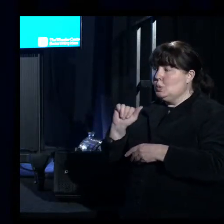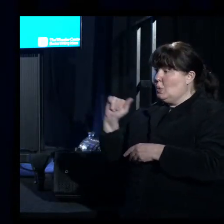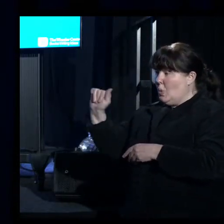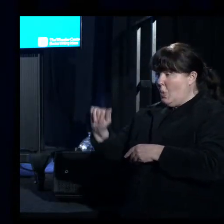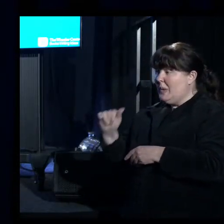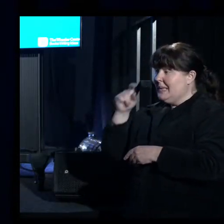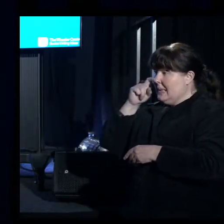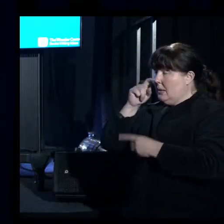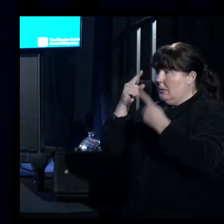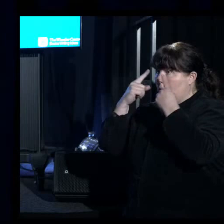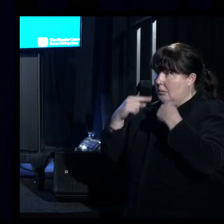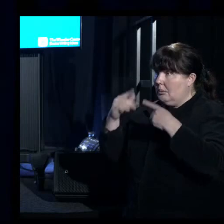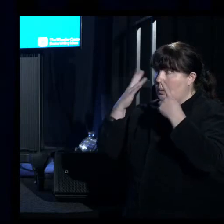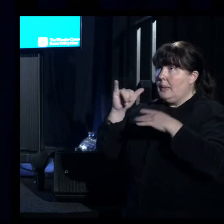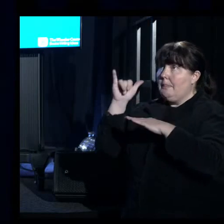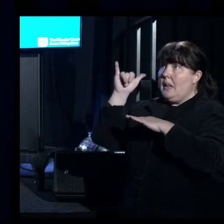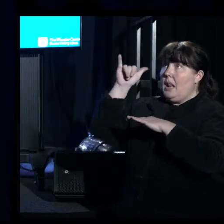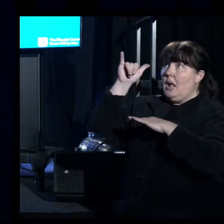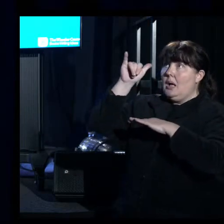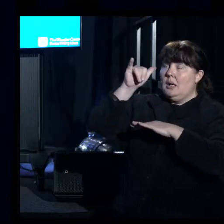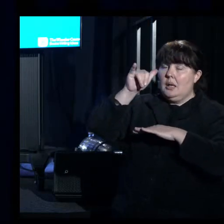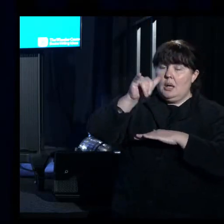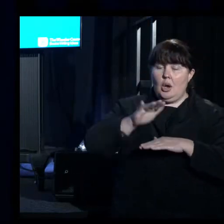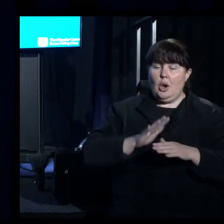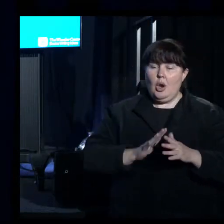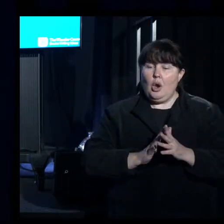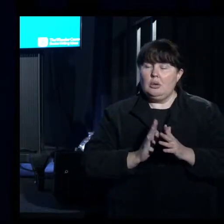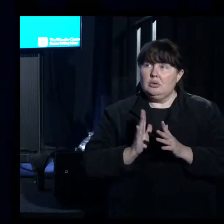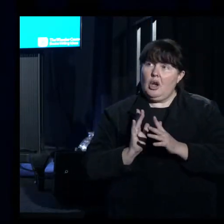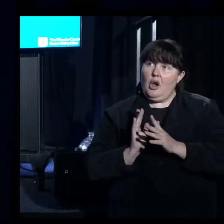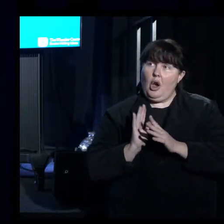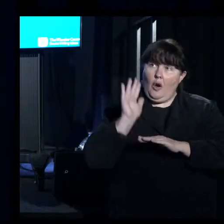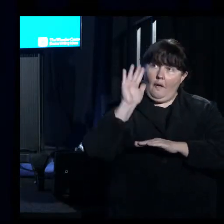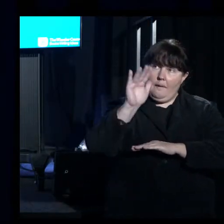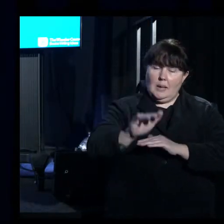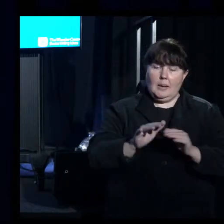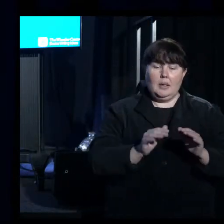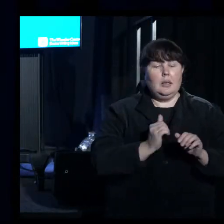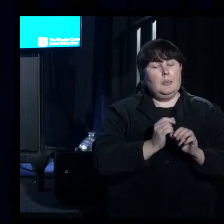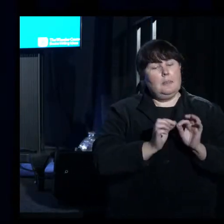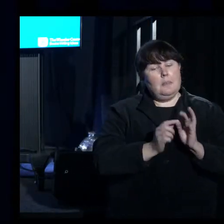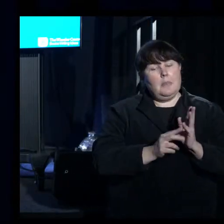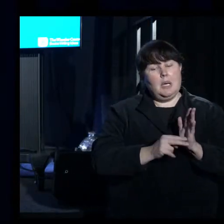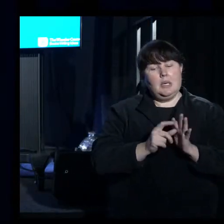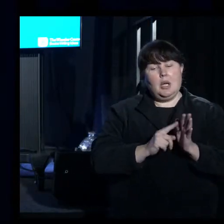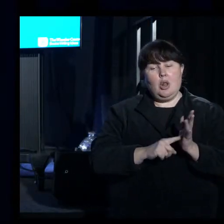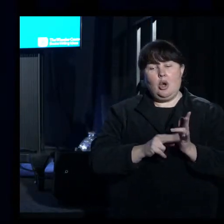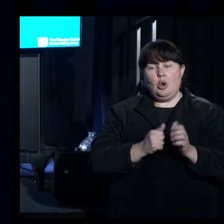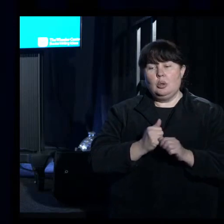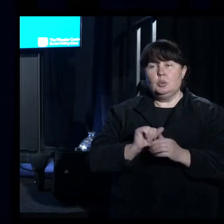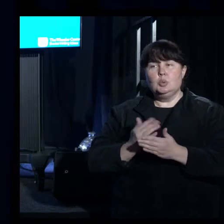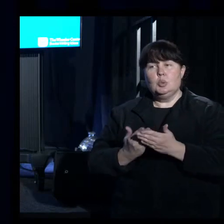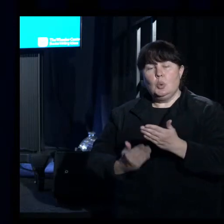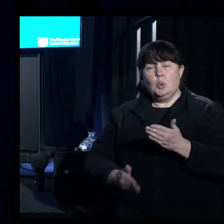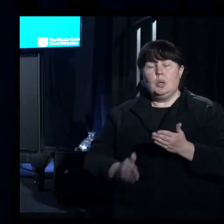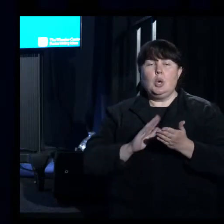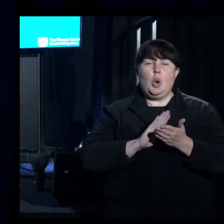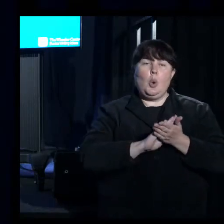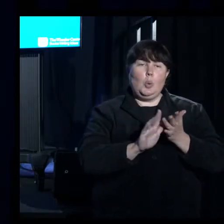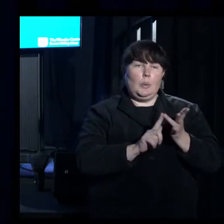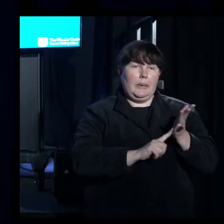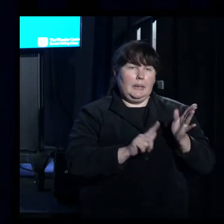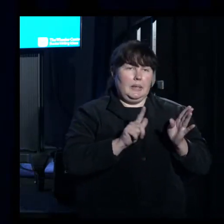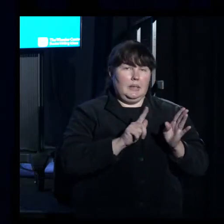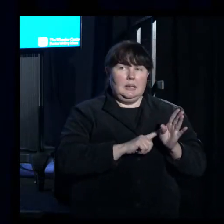Bundjalung. In her stories, the gum tree is holy like the other kinds of holy. I